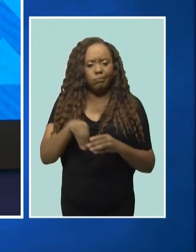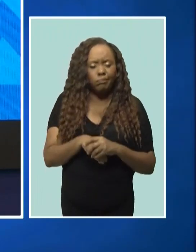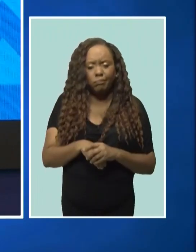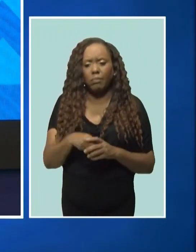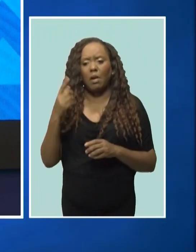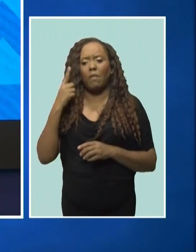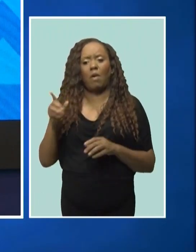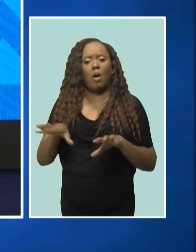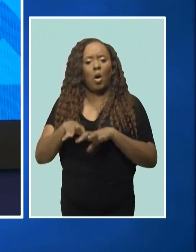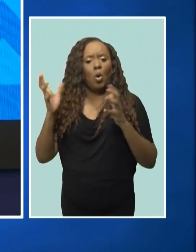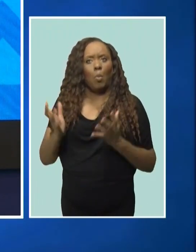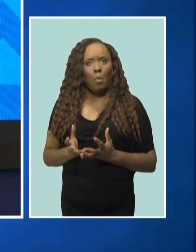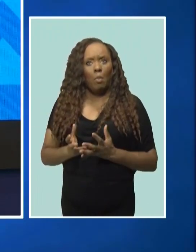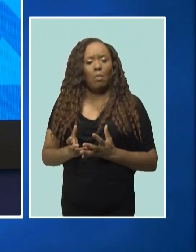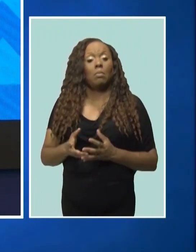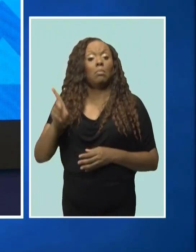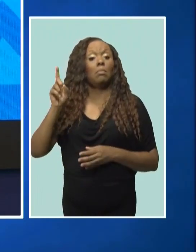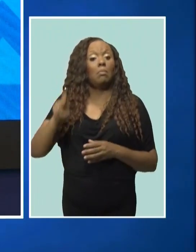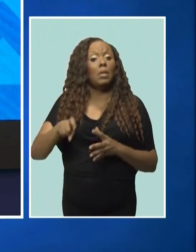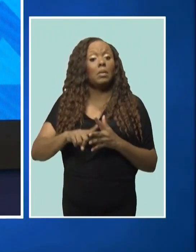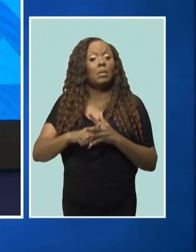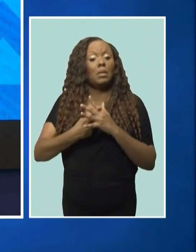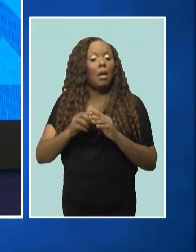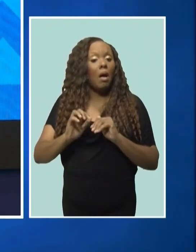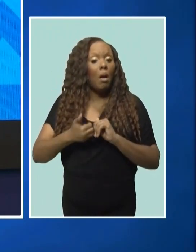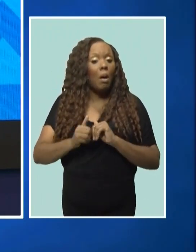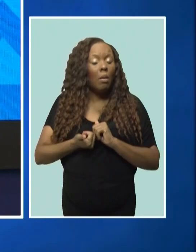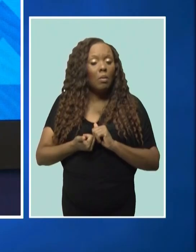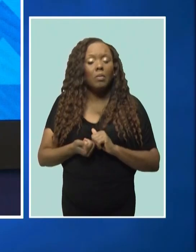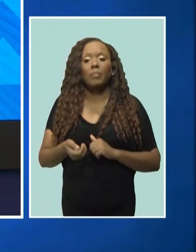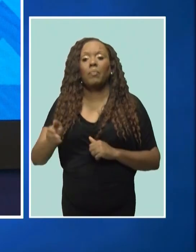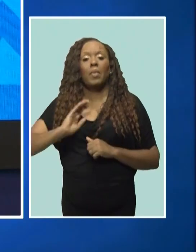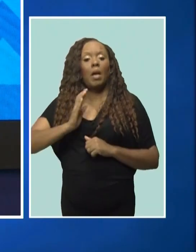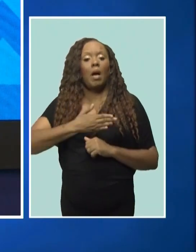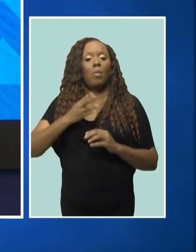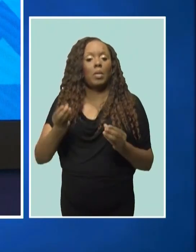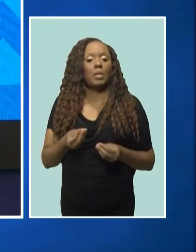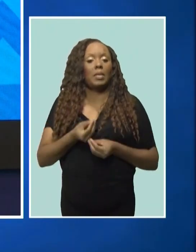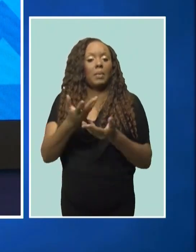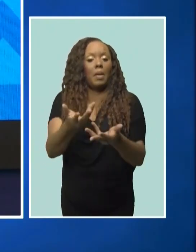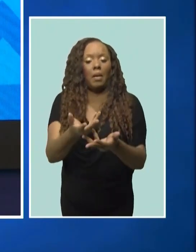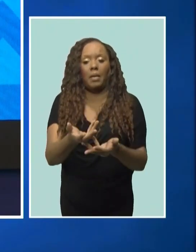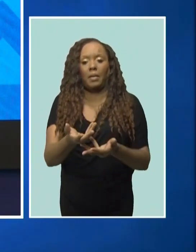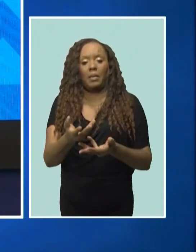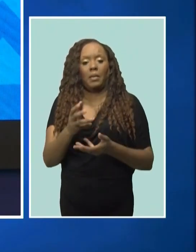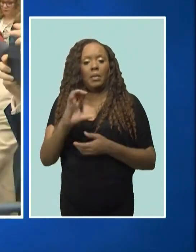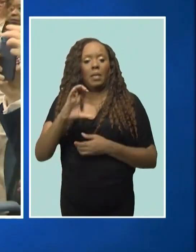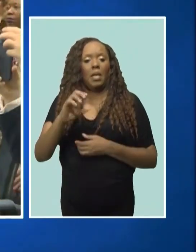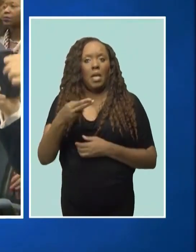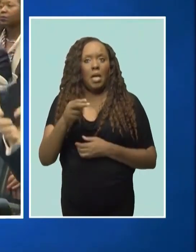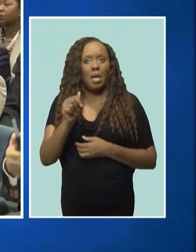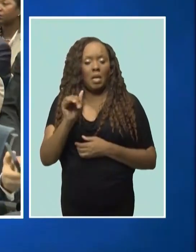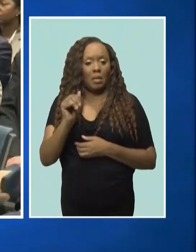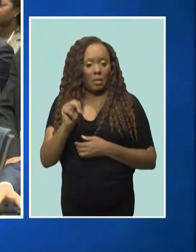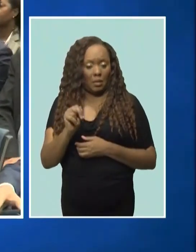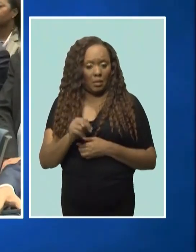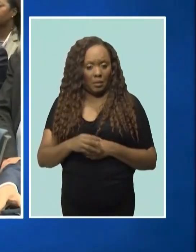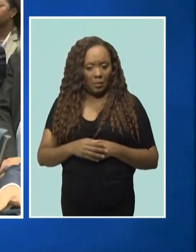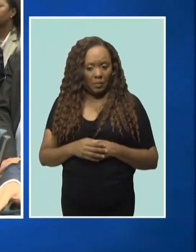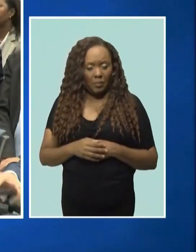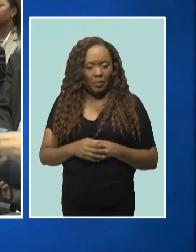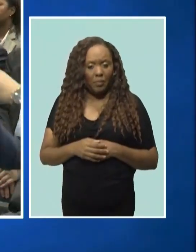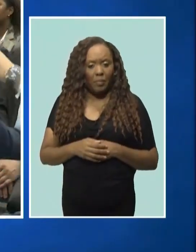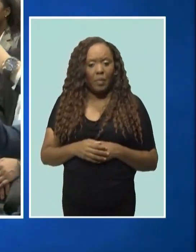globalization must start in the supply chains that we build to tell it. There has also been a call